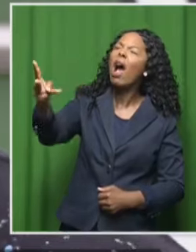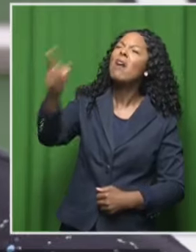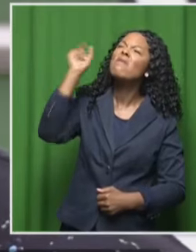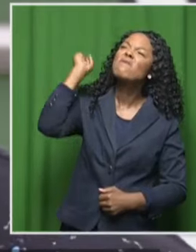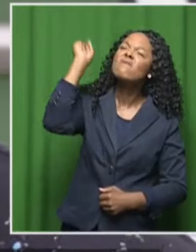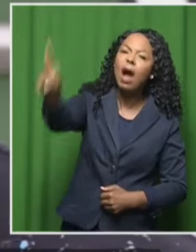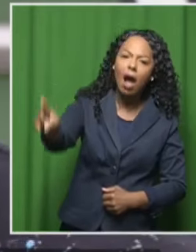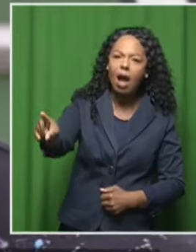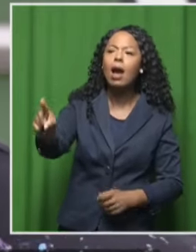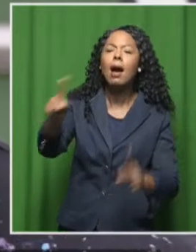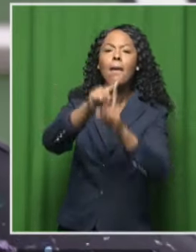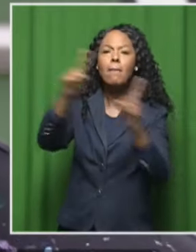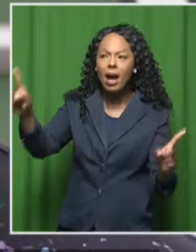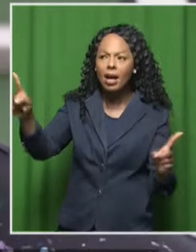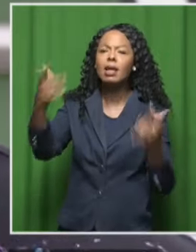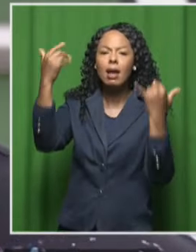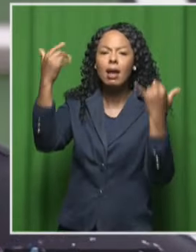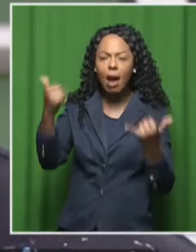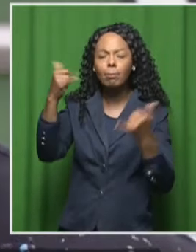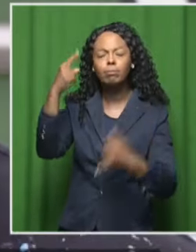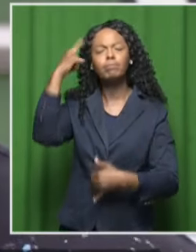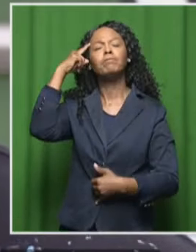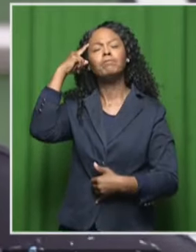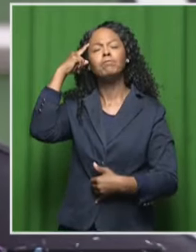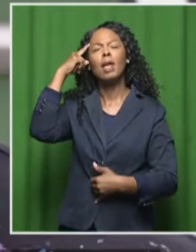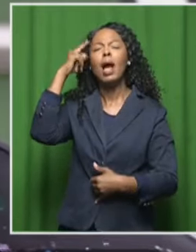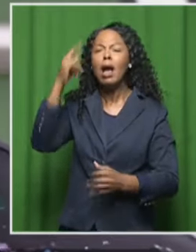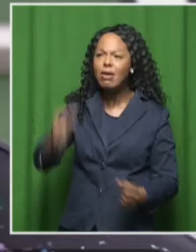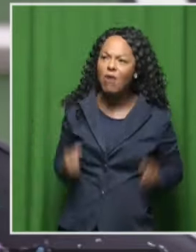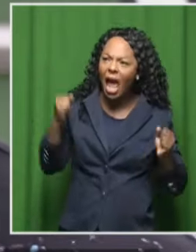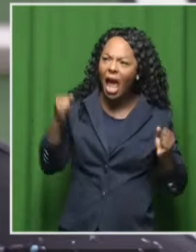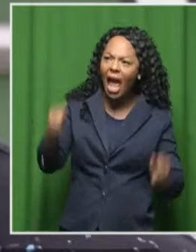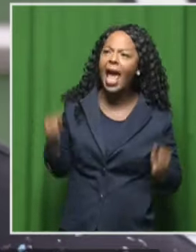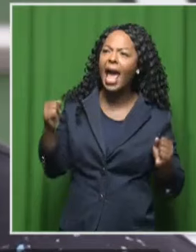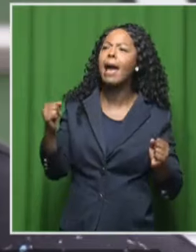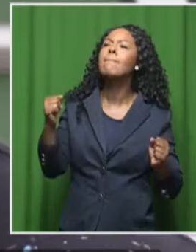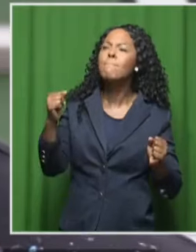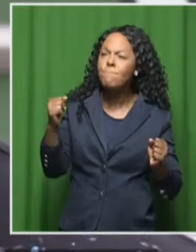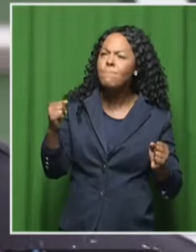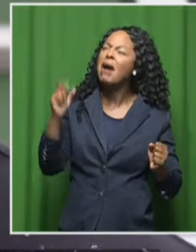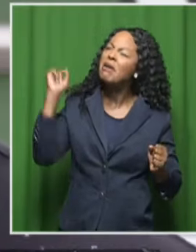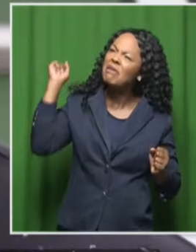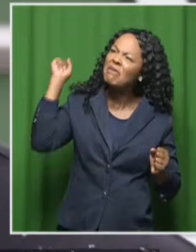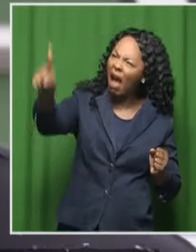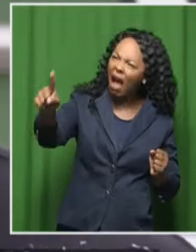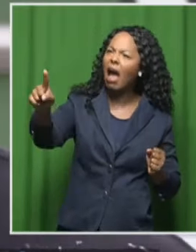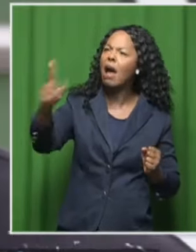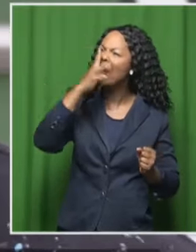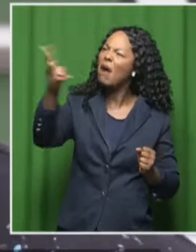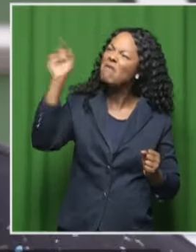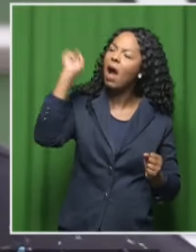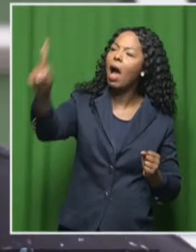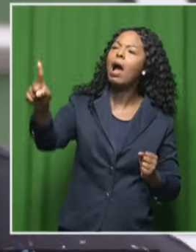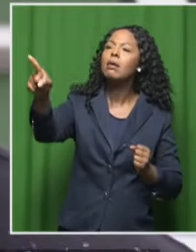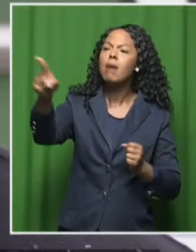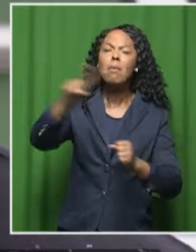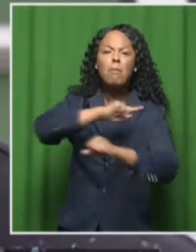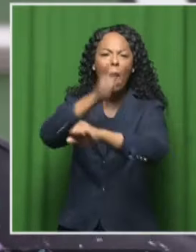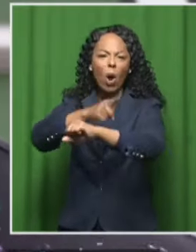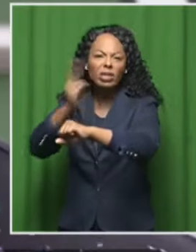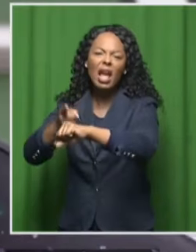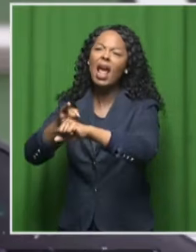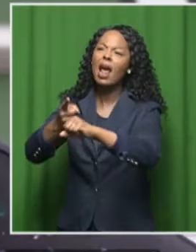that information and put it on the mural and give some little stories. They say, no, when we are far away from the mountains, we used to see